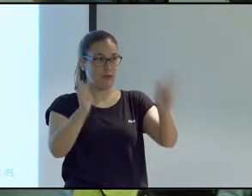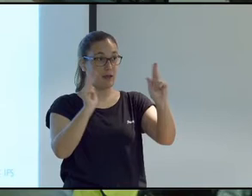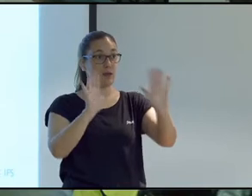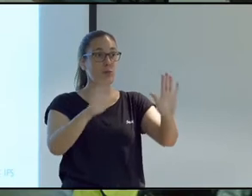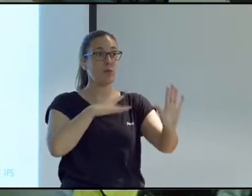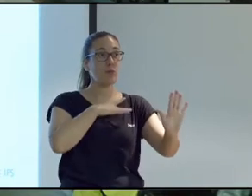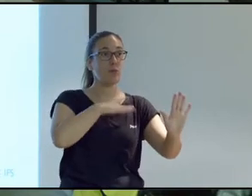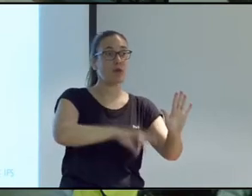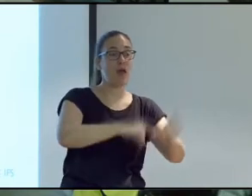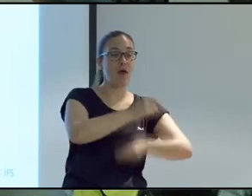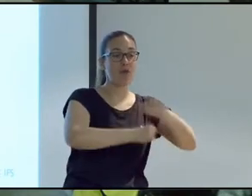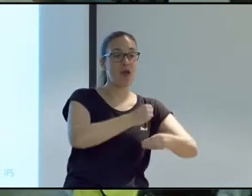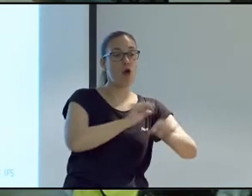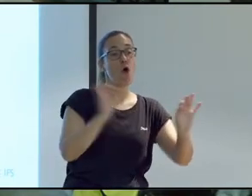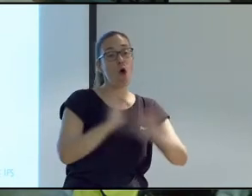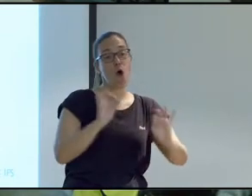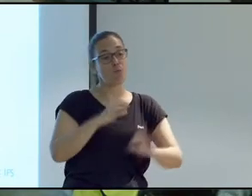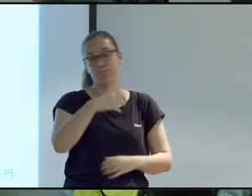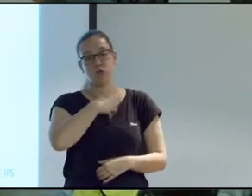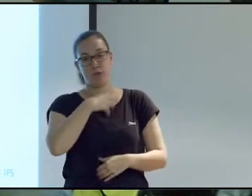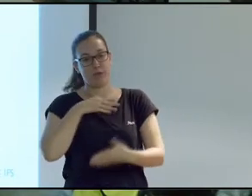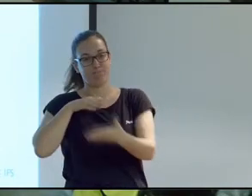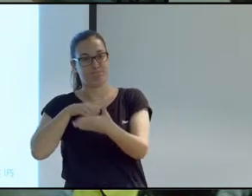is sent out to the surroundings to be able to do things.